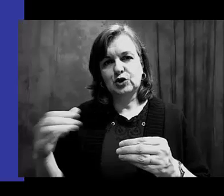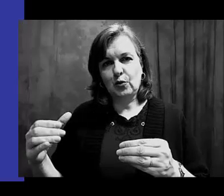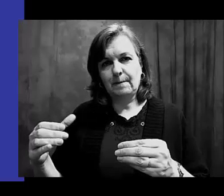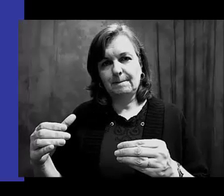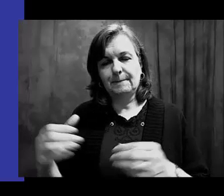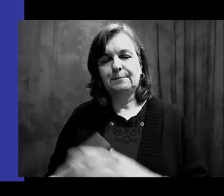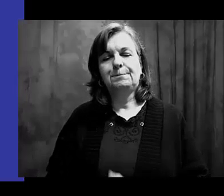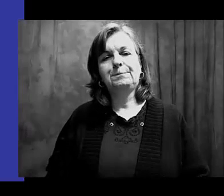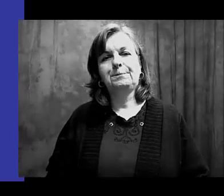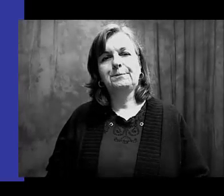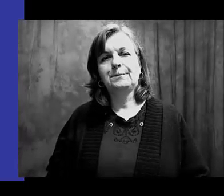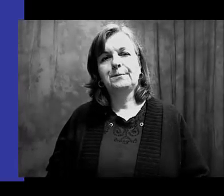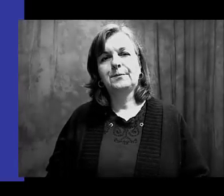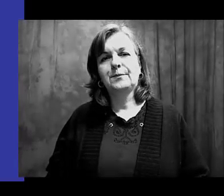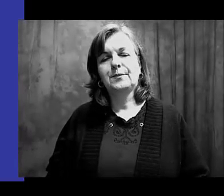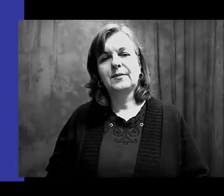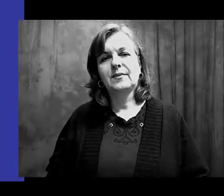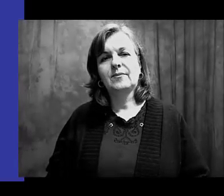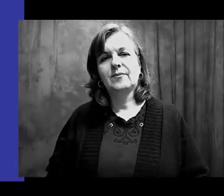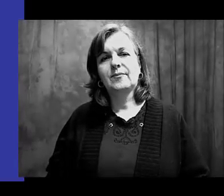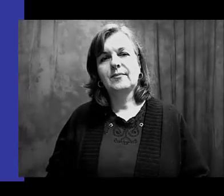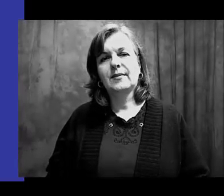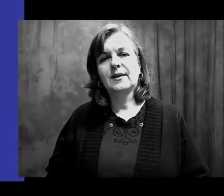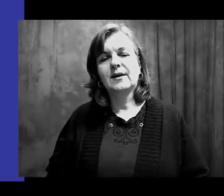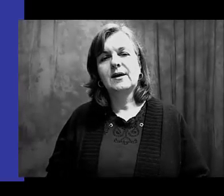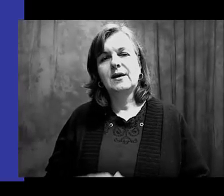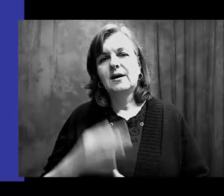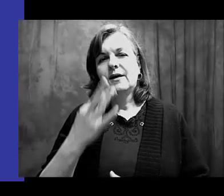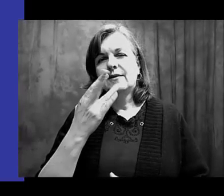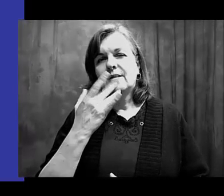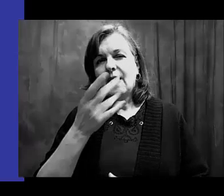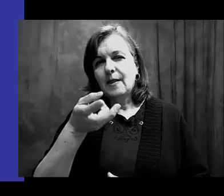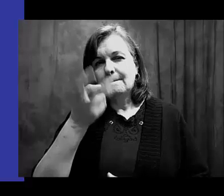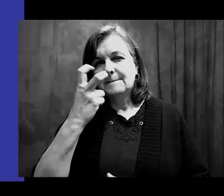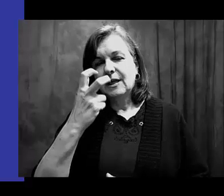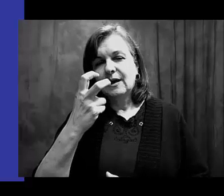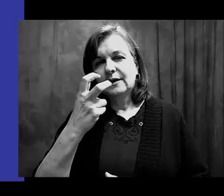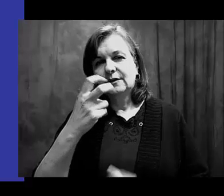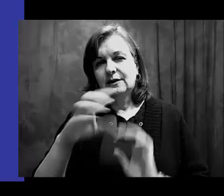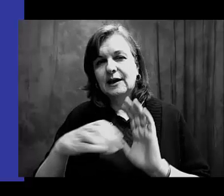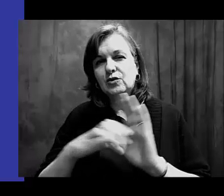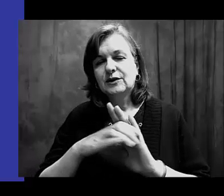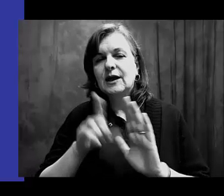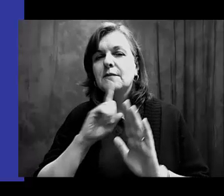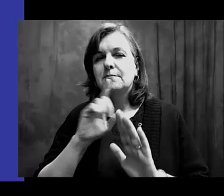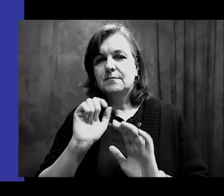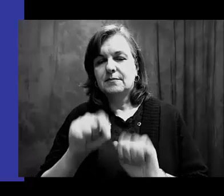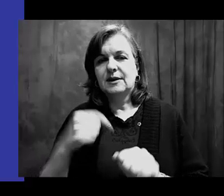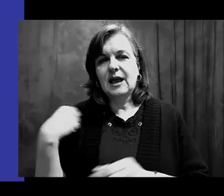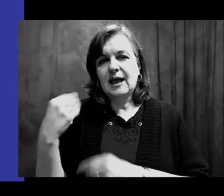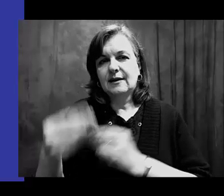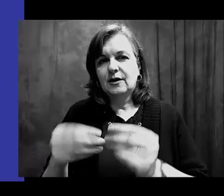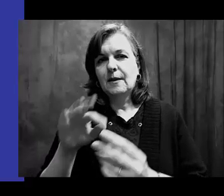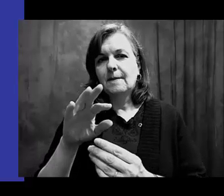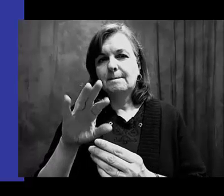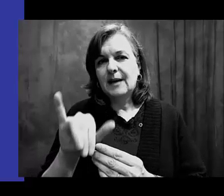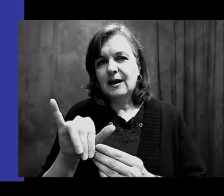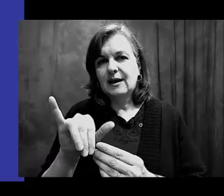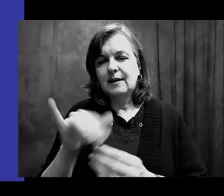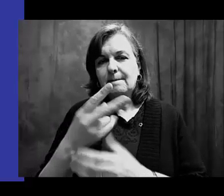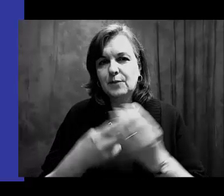at that X chromosome with color blindness being inherited by either a daughter or a son.